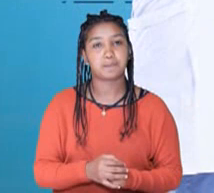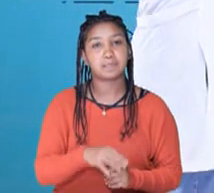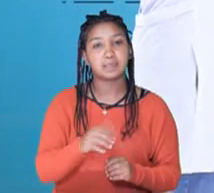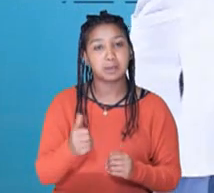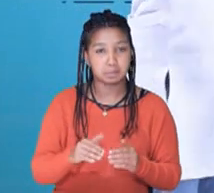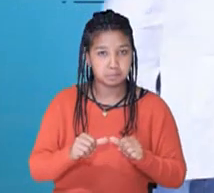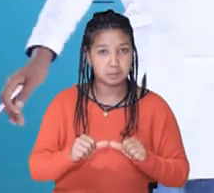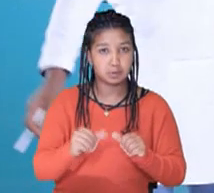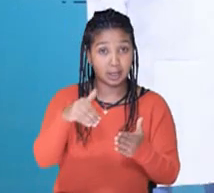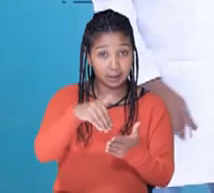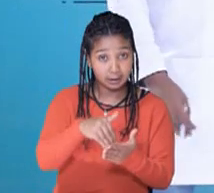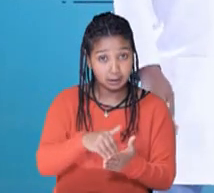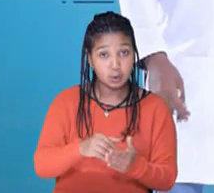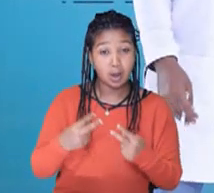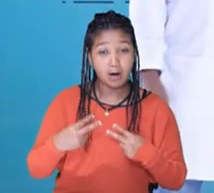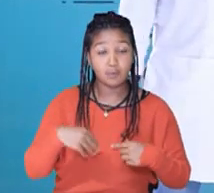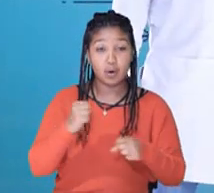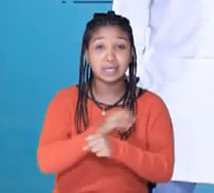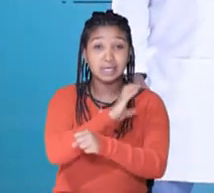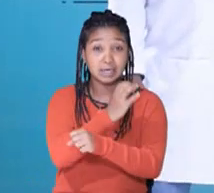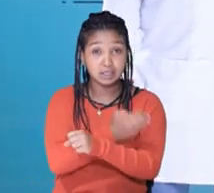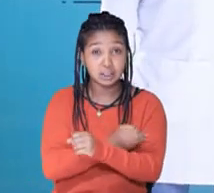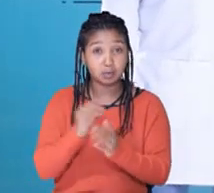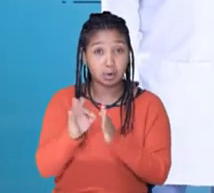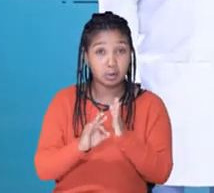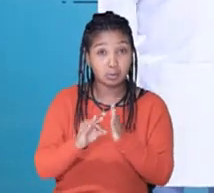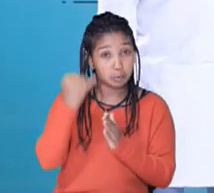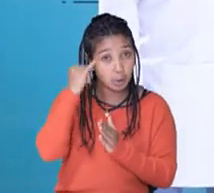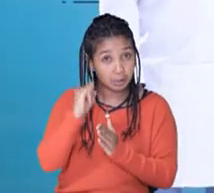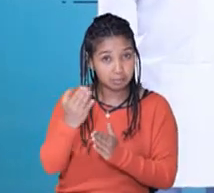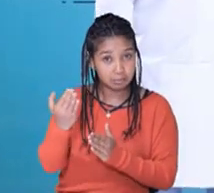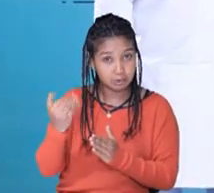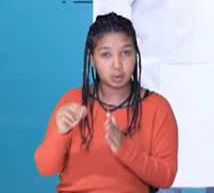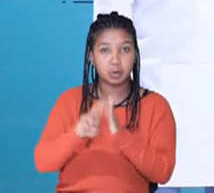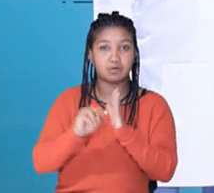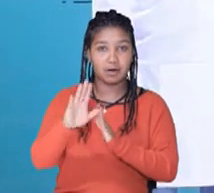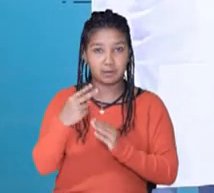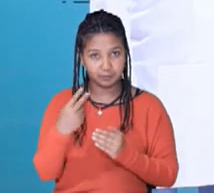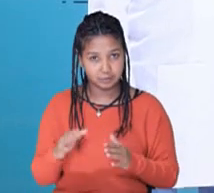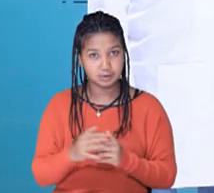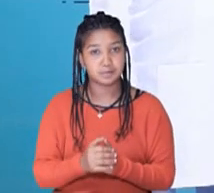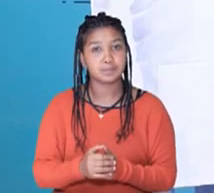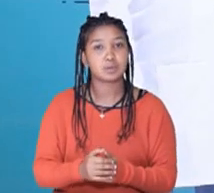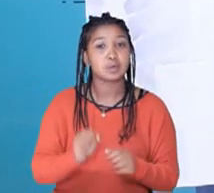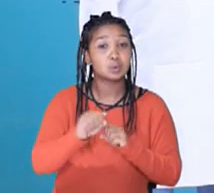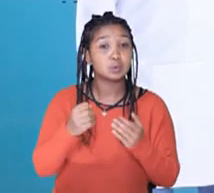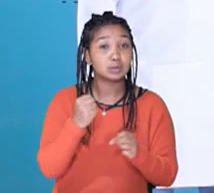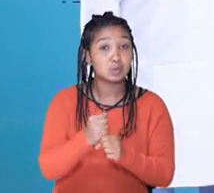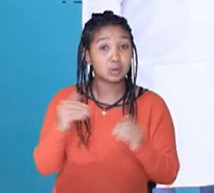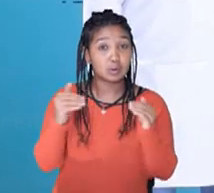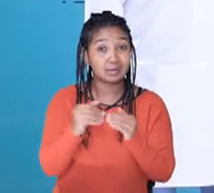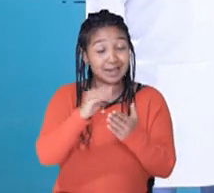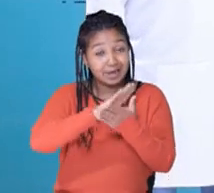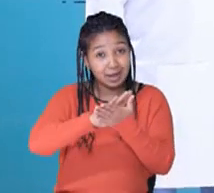Then let's proceed again. We have also a work energy theorem that we have already previously seen in Unit 5. So that work is